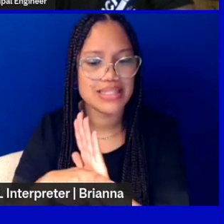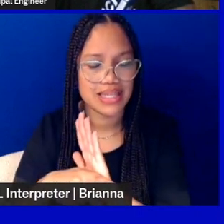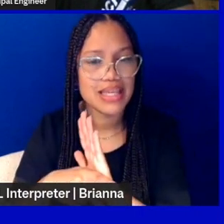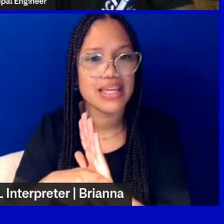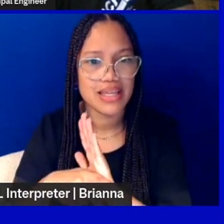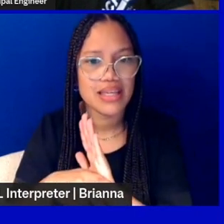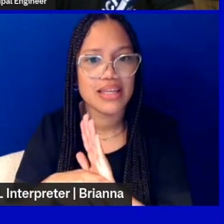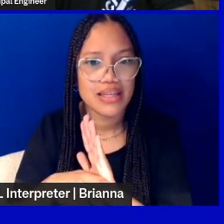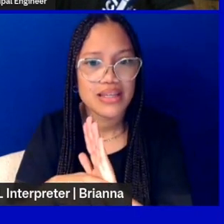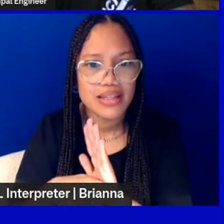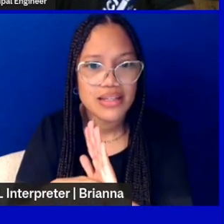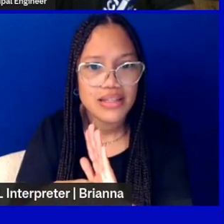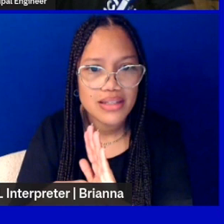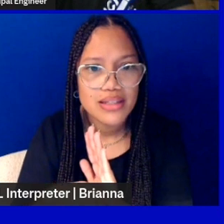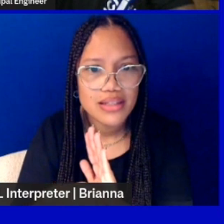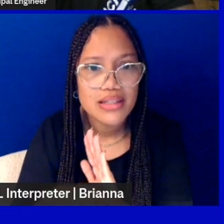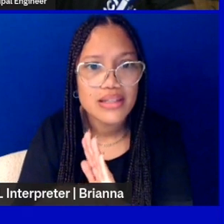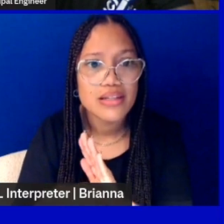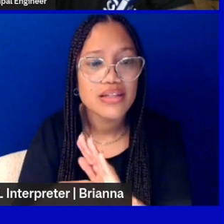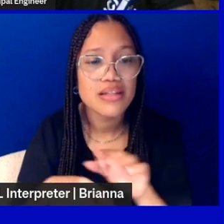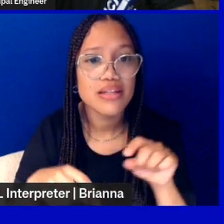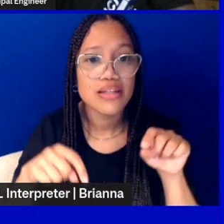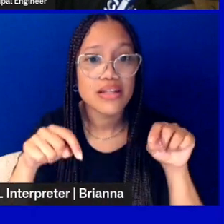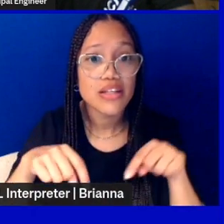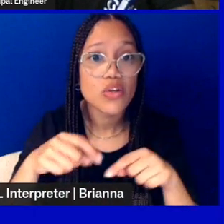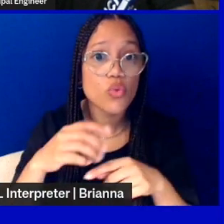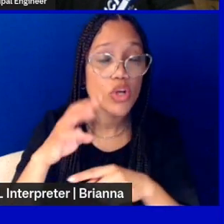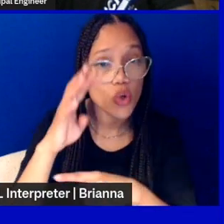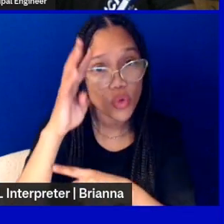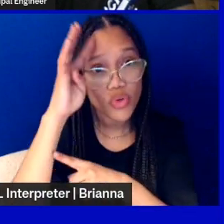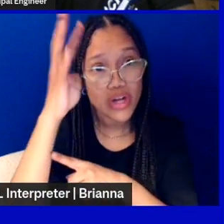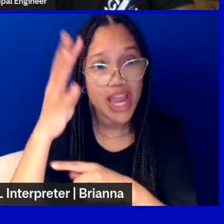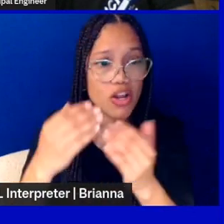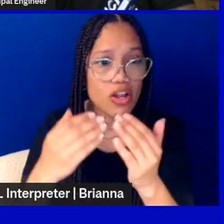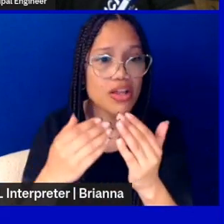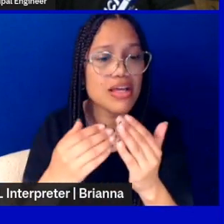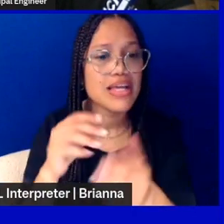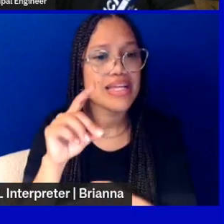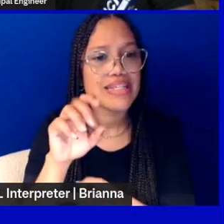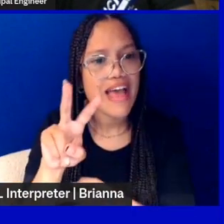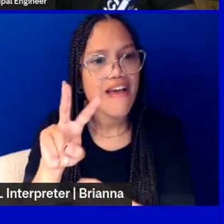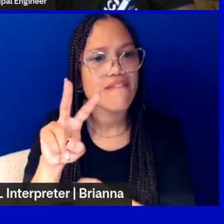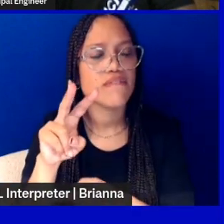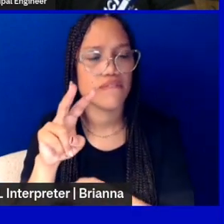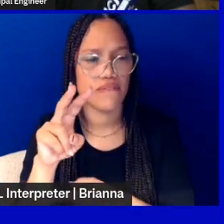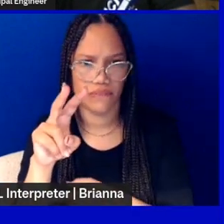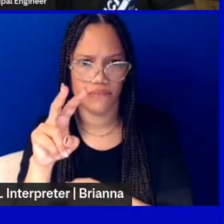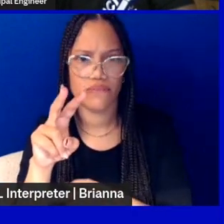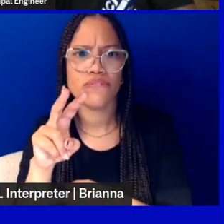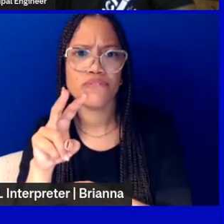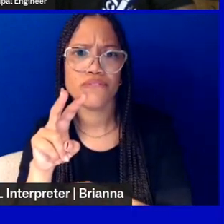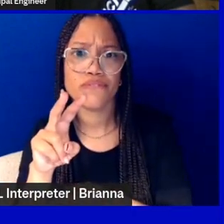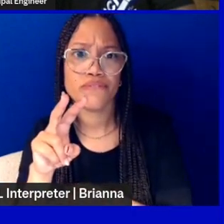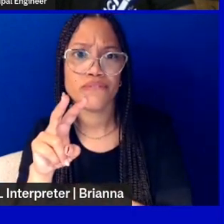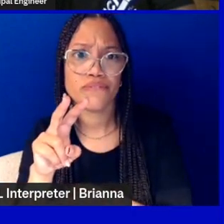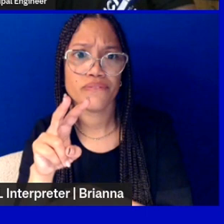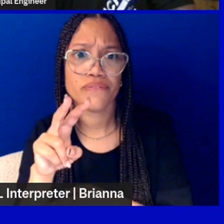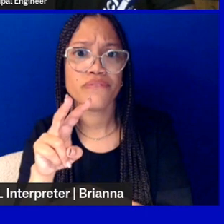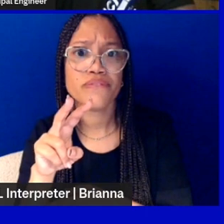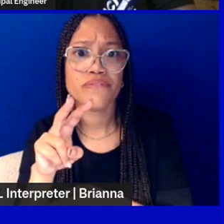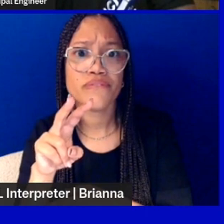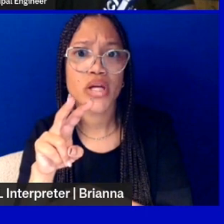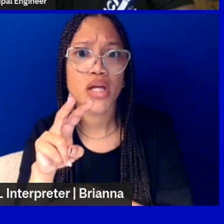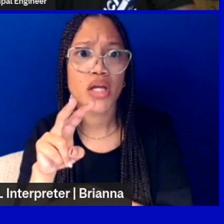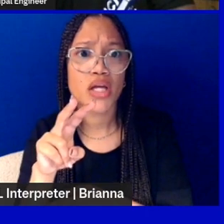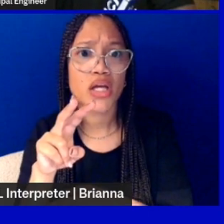in hand, we are going to create a dev role on the Kubernetes side. So this is what, once you perform that operation, you will